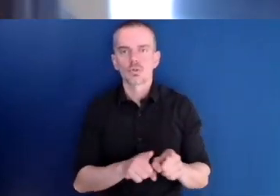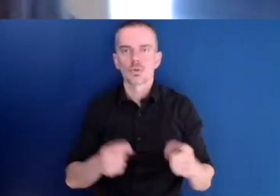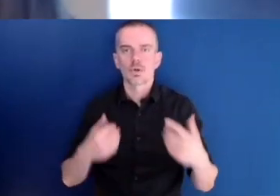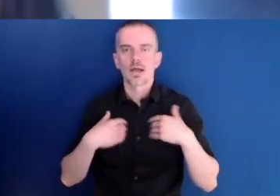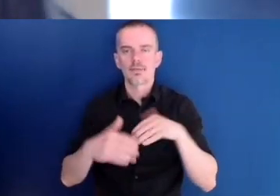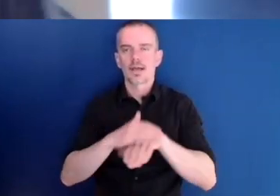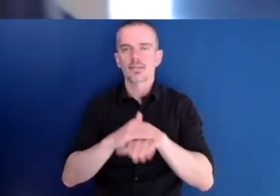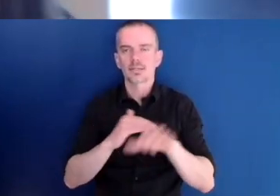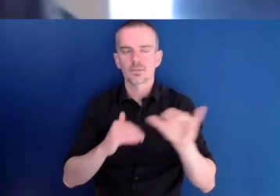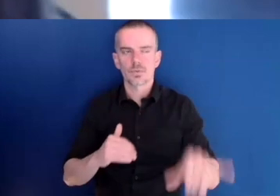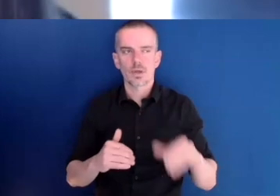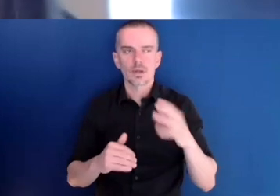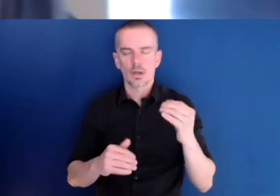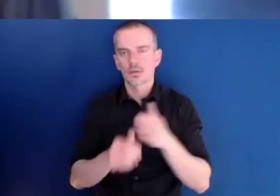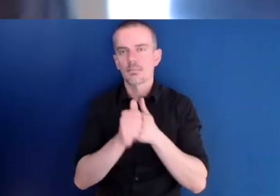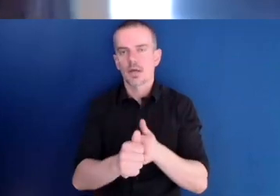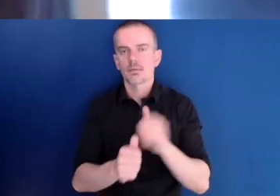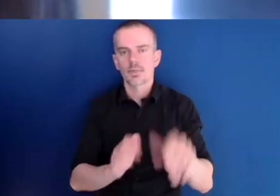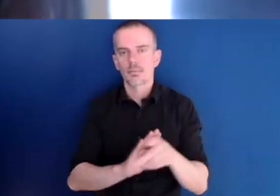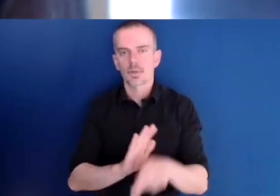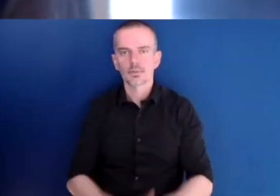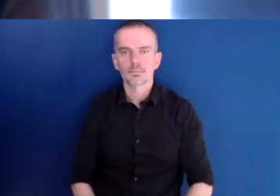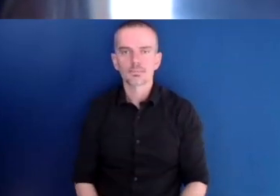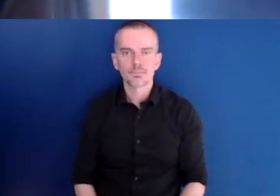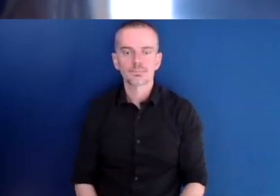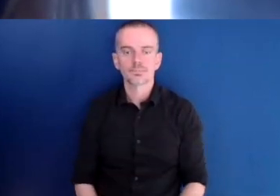access to that and abide by that policy.